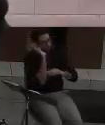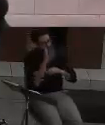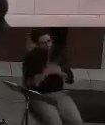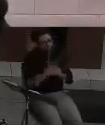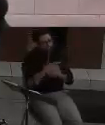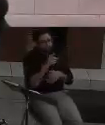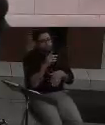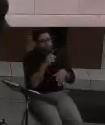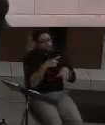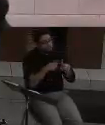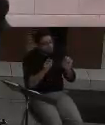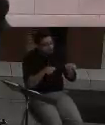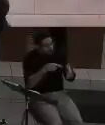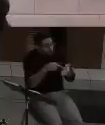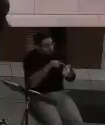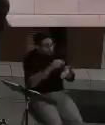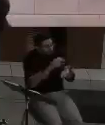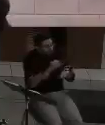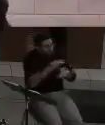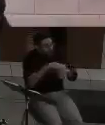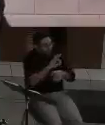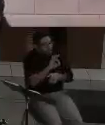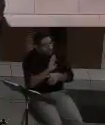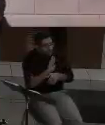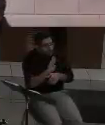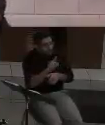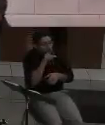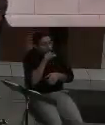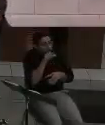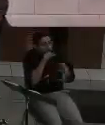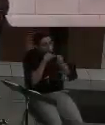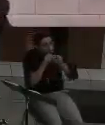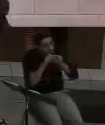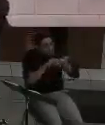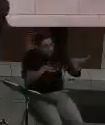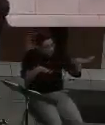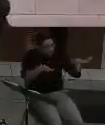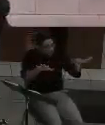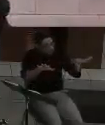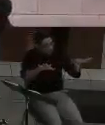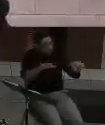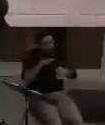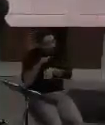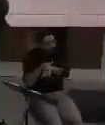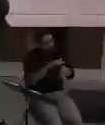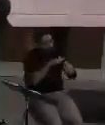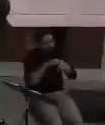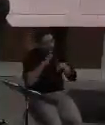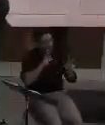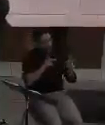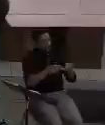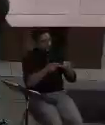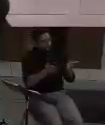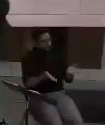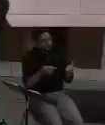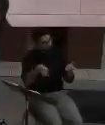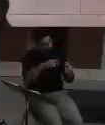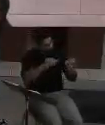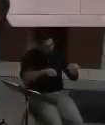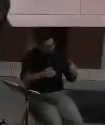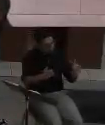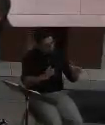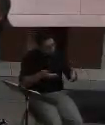Facebook, send out a tweet. Let folks know that this is a place of welcome and a place where we can be together as God's beloved community. And we